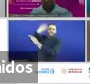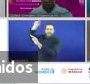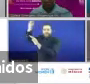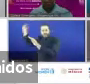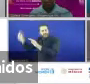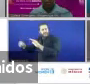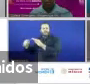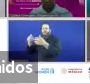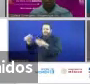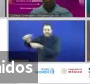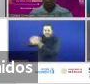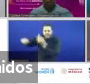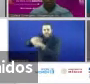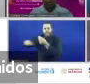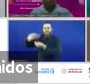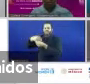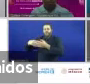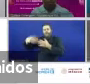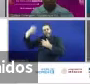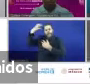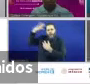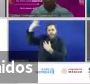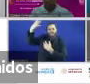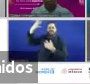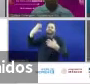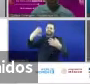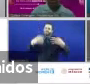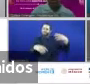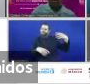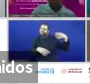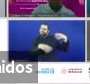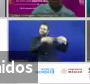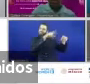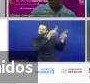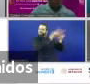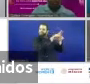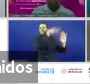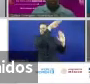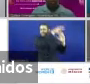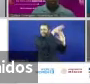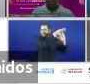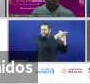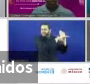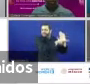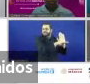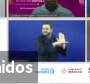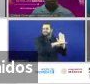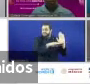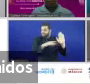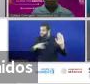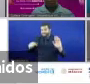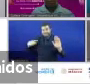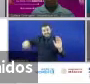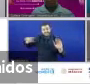meeting points where you actually have, that's why I mentioned benchmarking in my previous